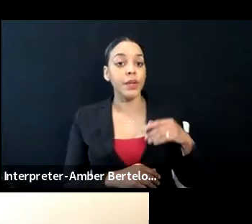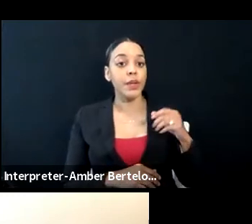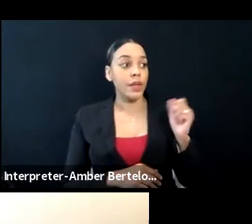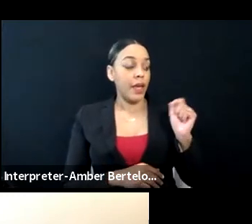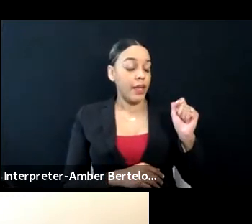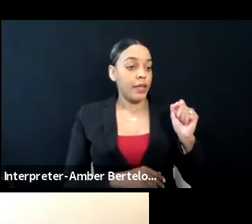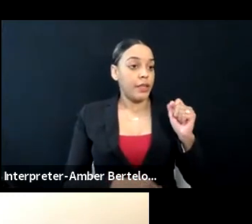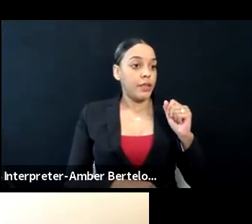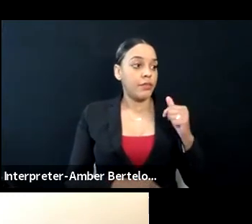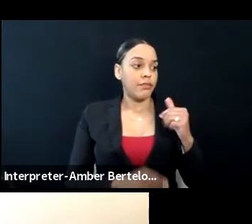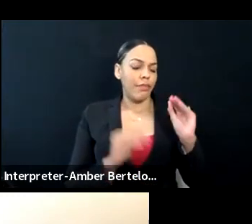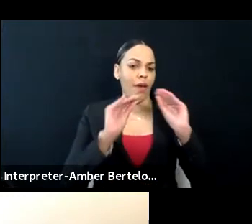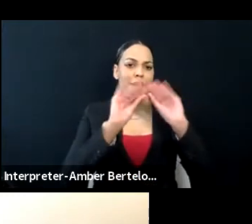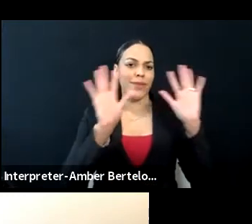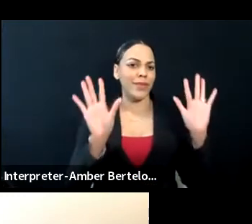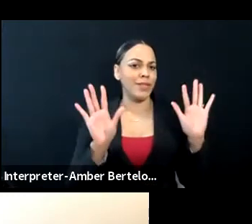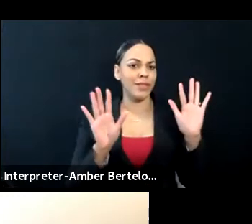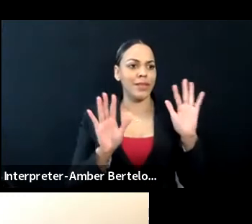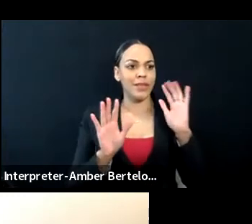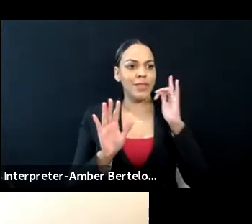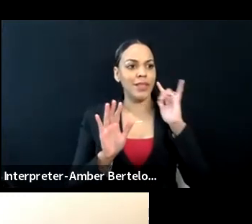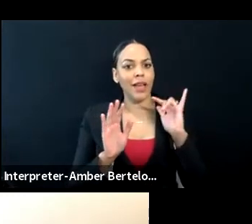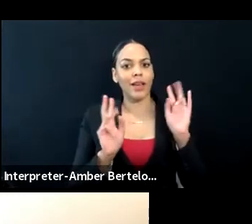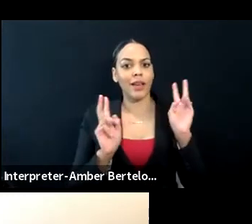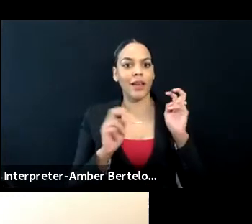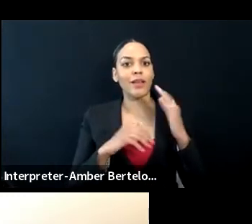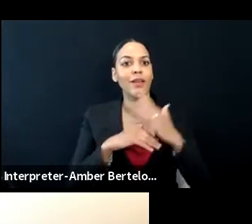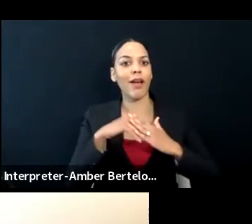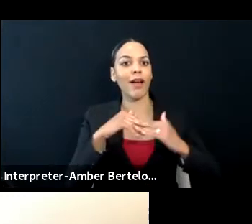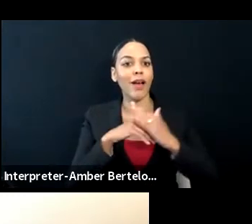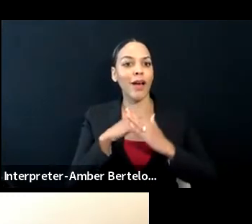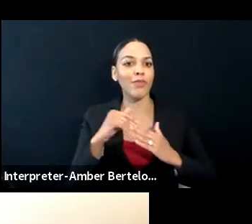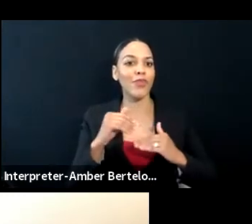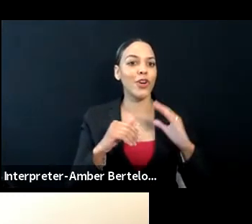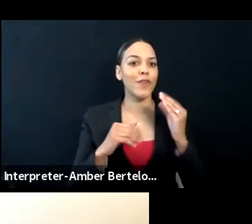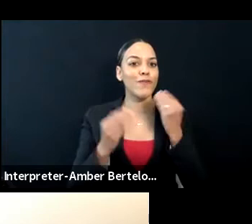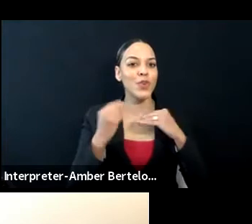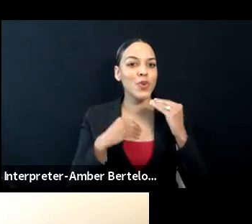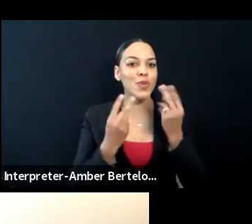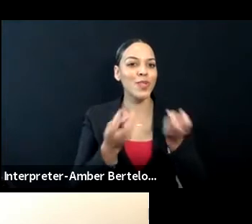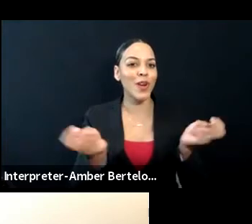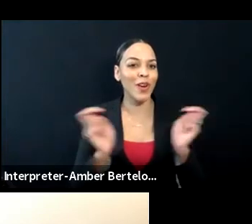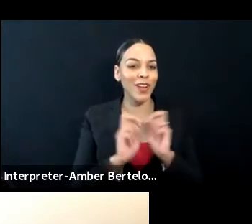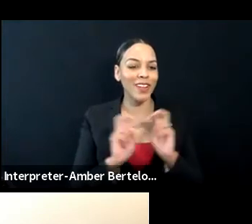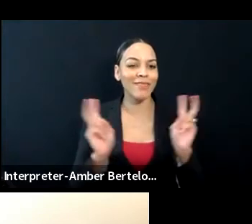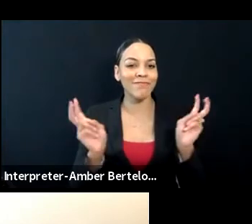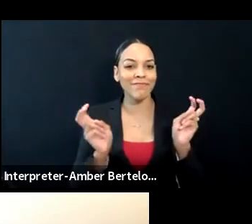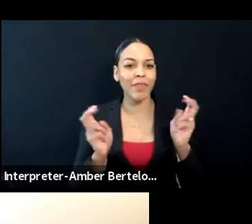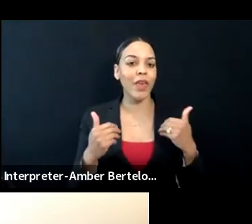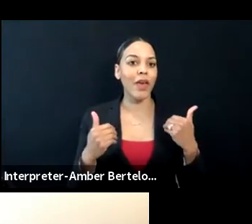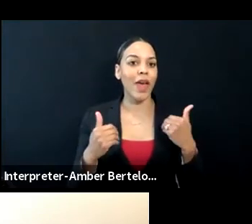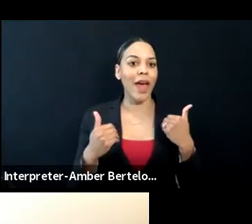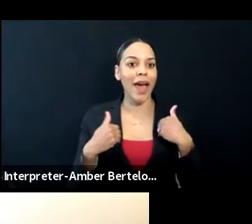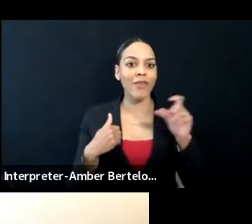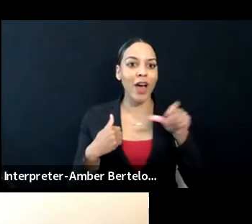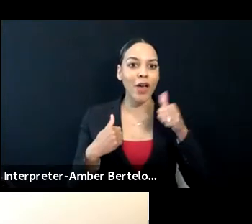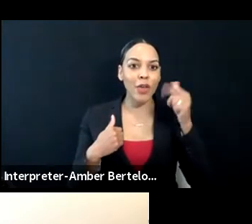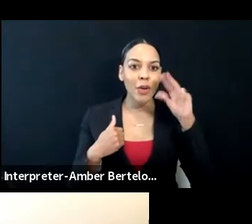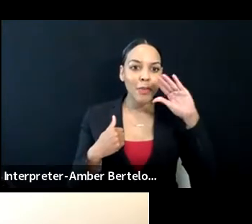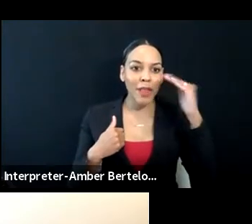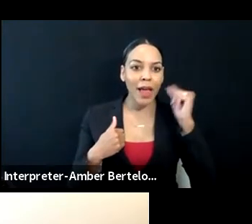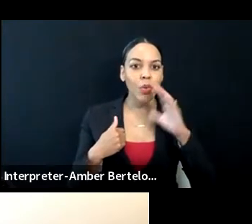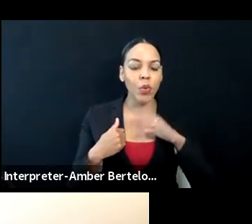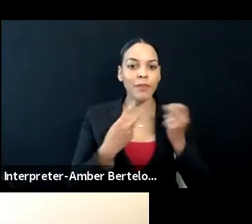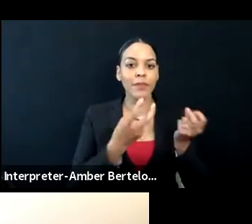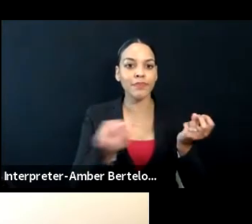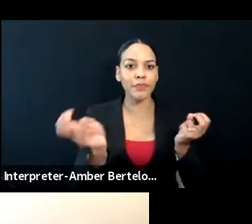This is a comfort food circle to be in a circle of other Black women, of hearing like the modus is the